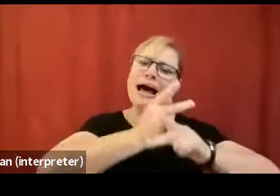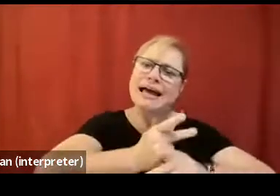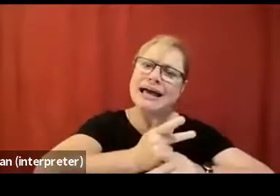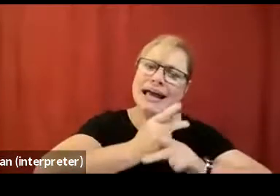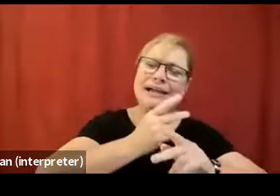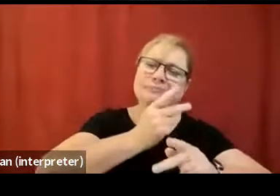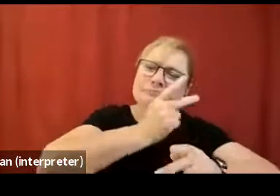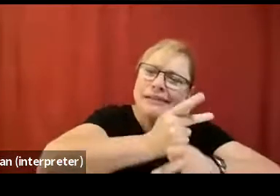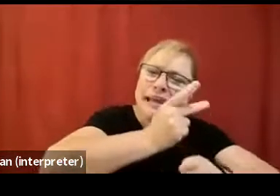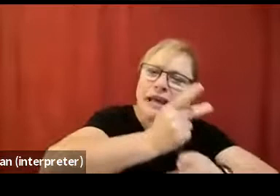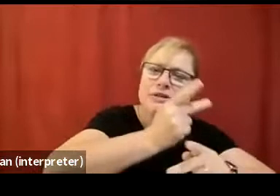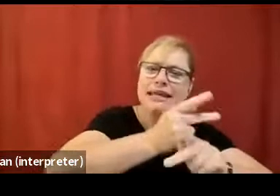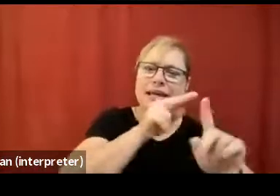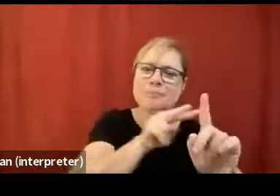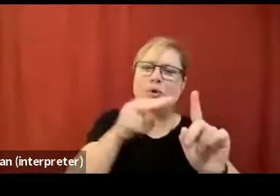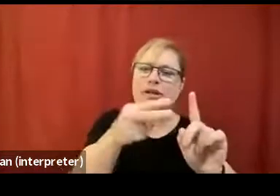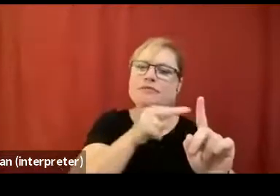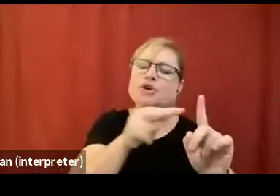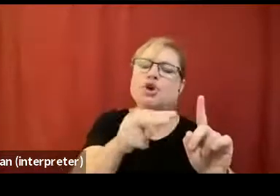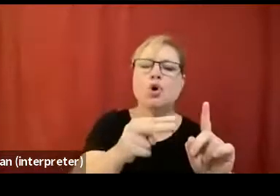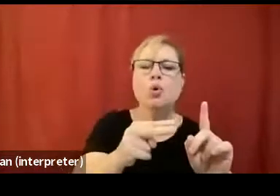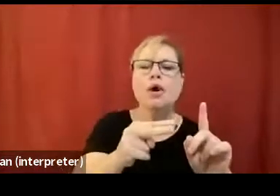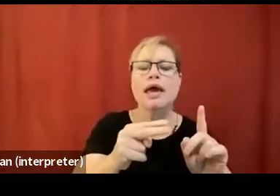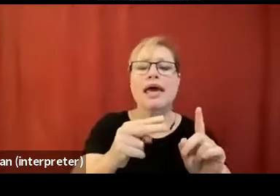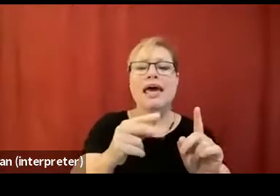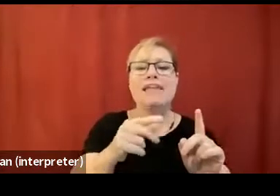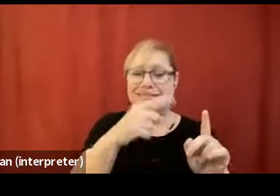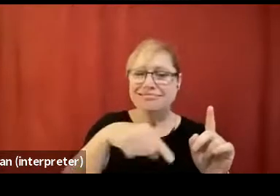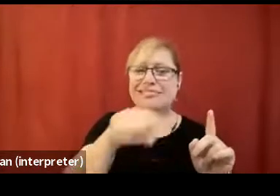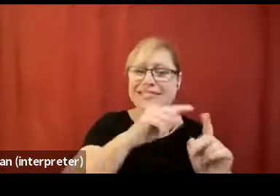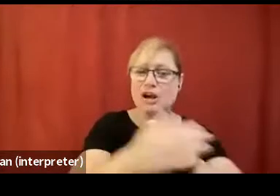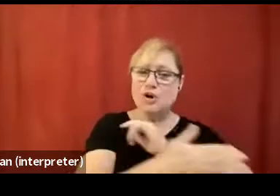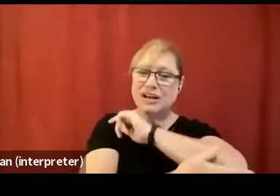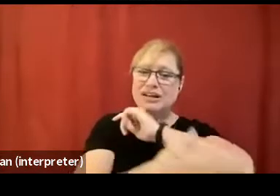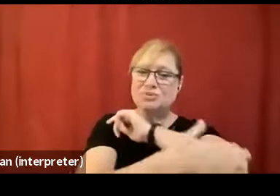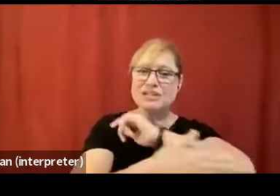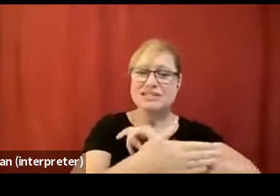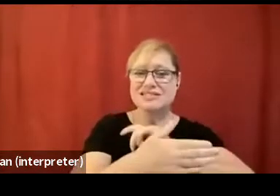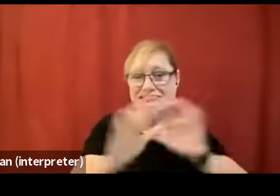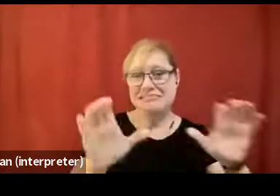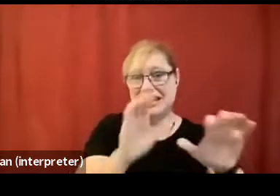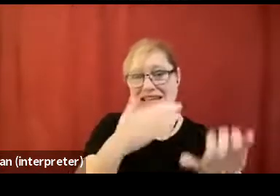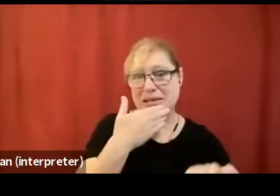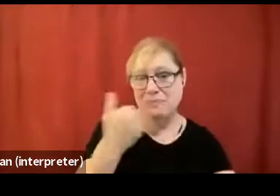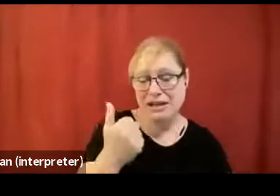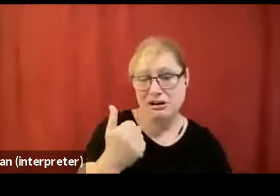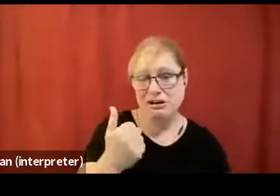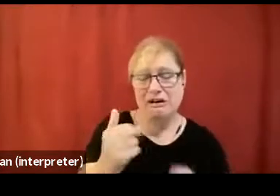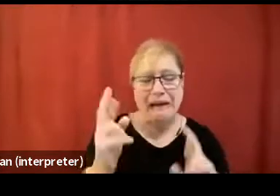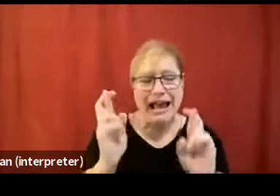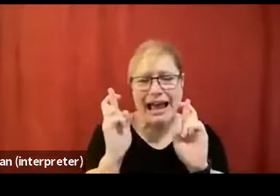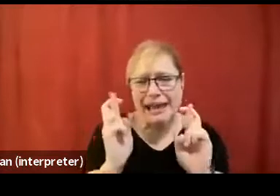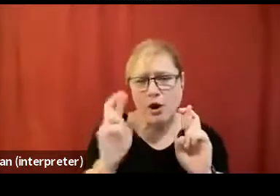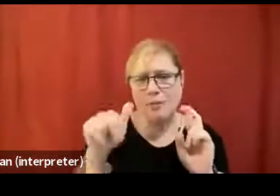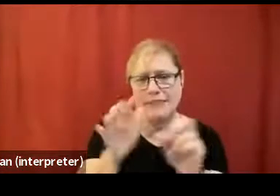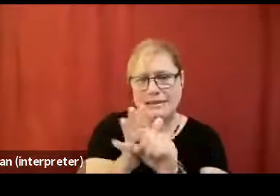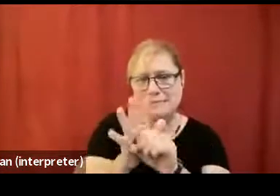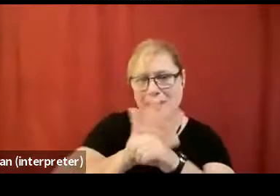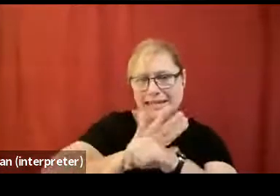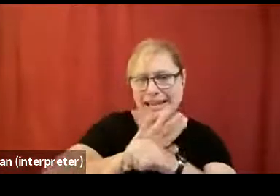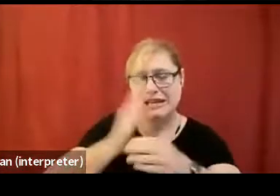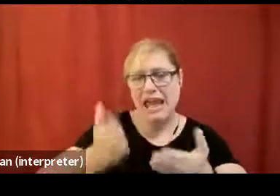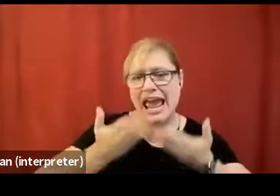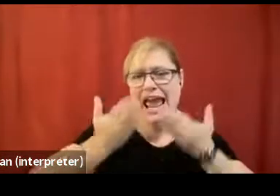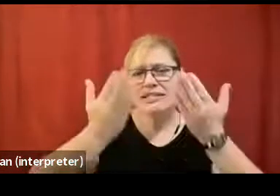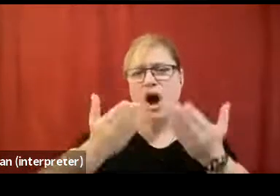countries, you know, did far better. And so I hope that this pandemic has offered another